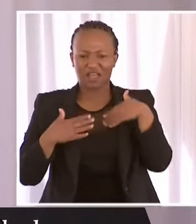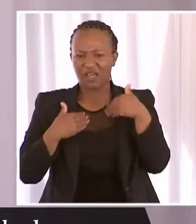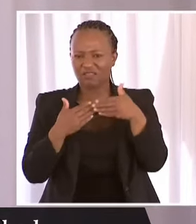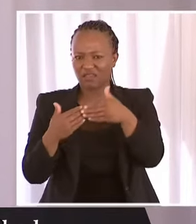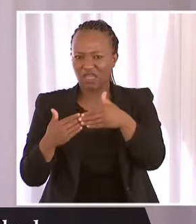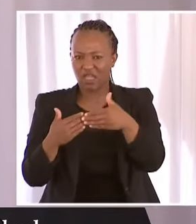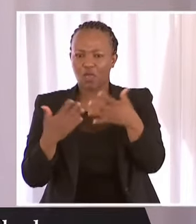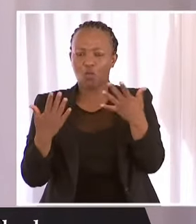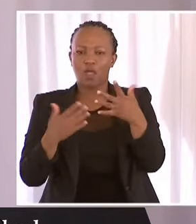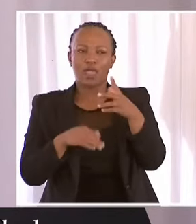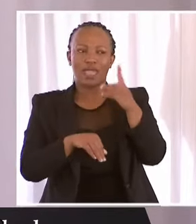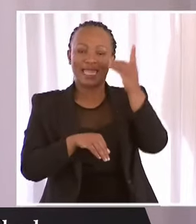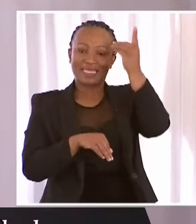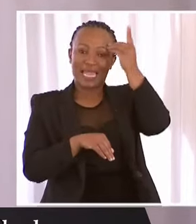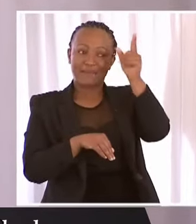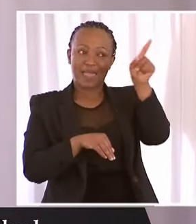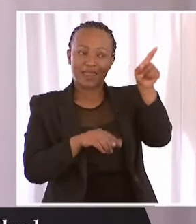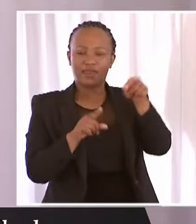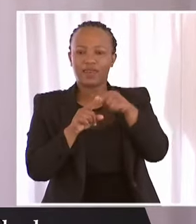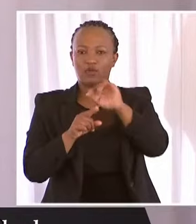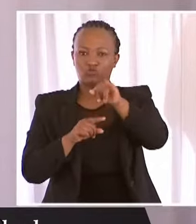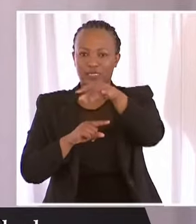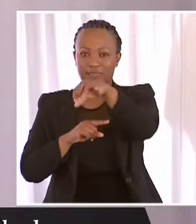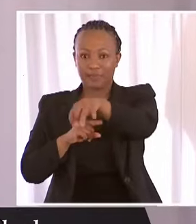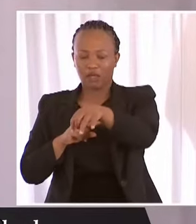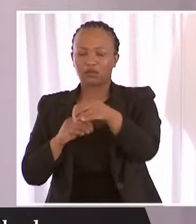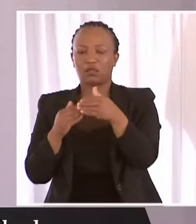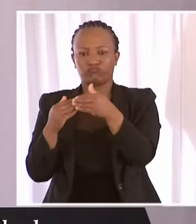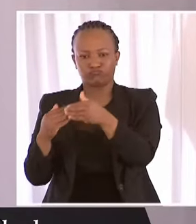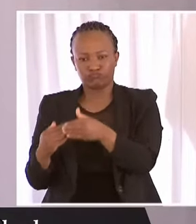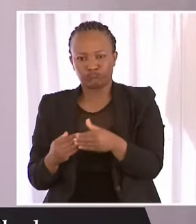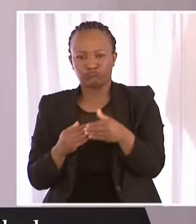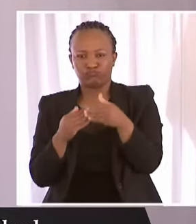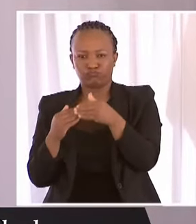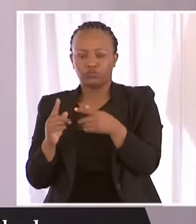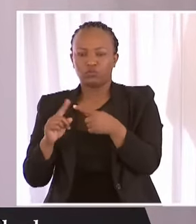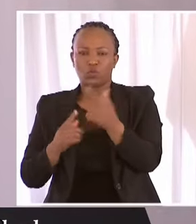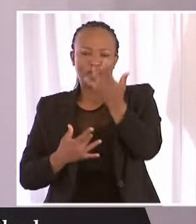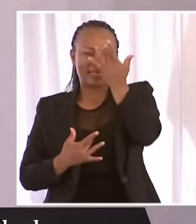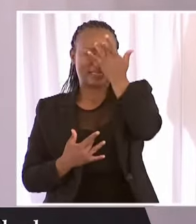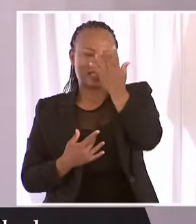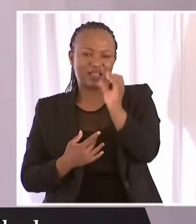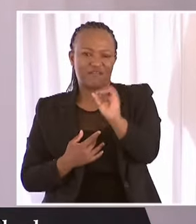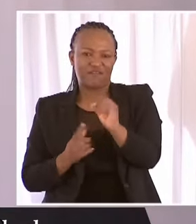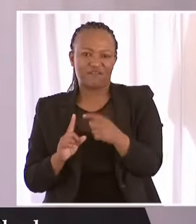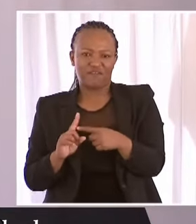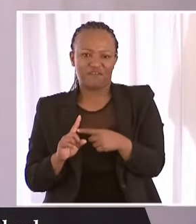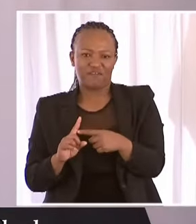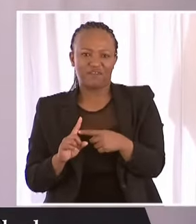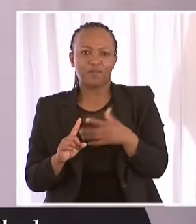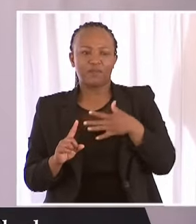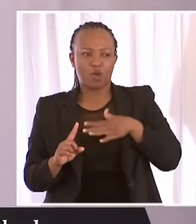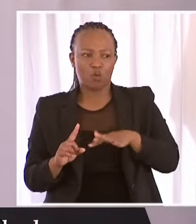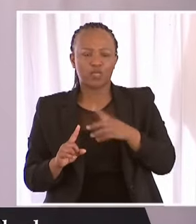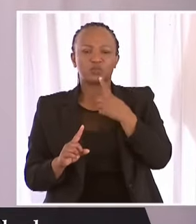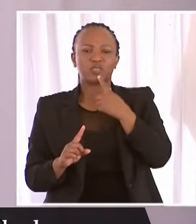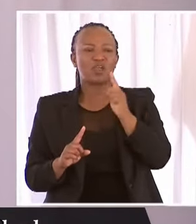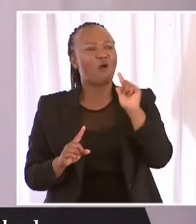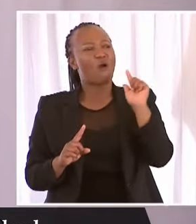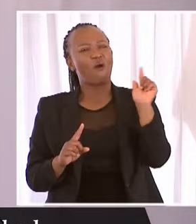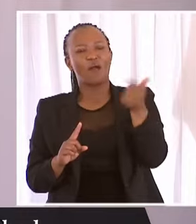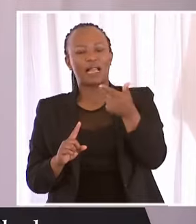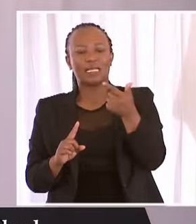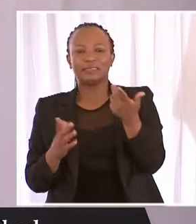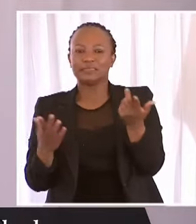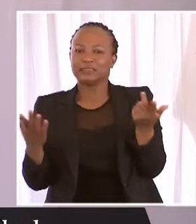Durban, here in Johannesburg. And yes, I would like to mention all of them, but I think